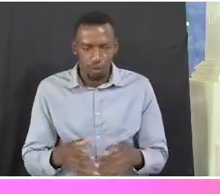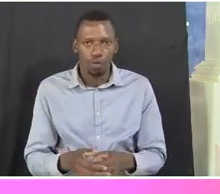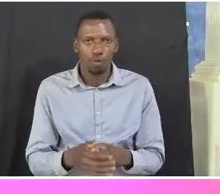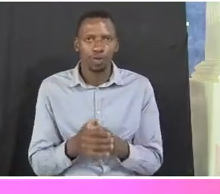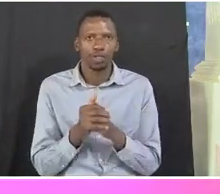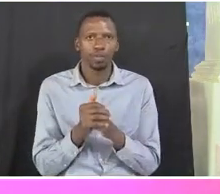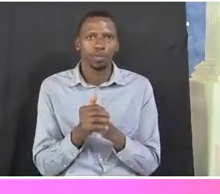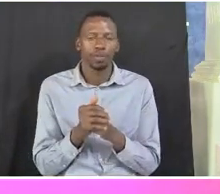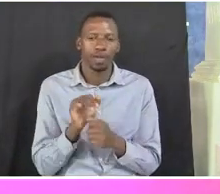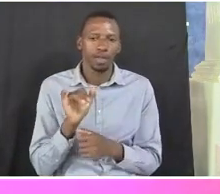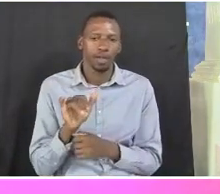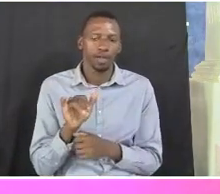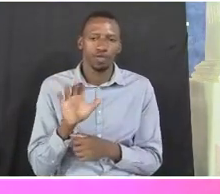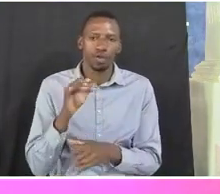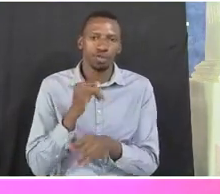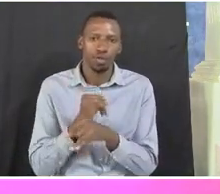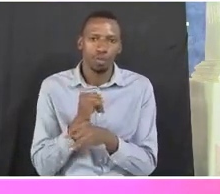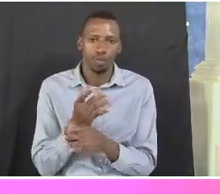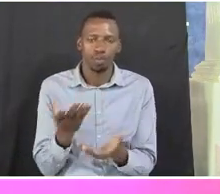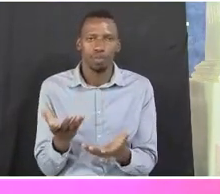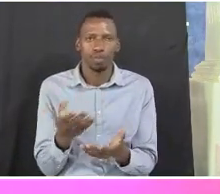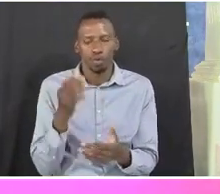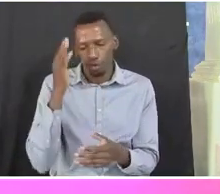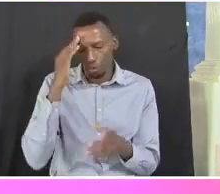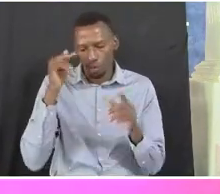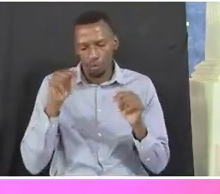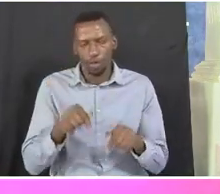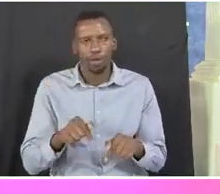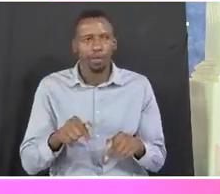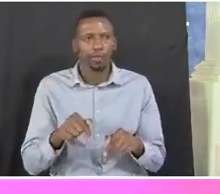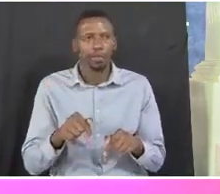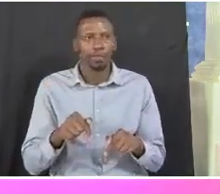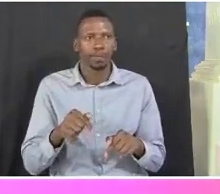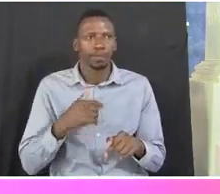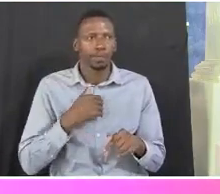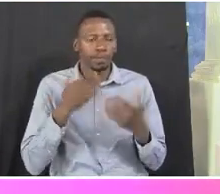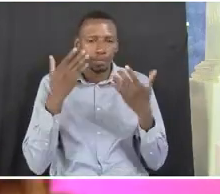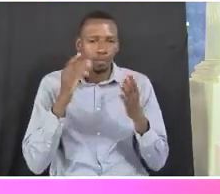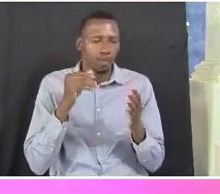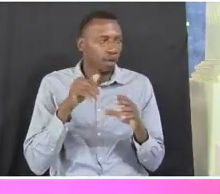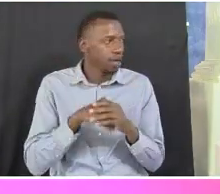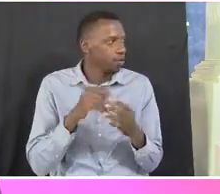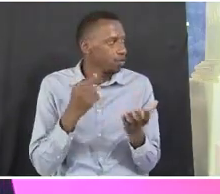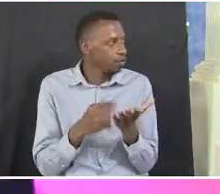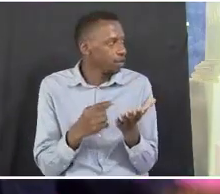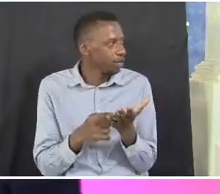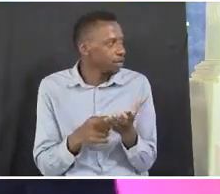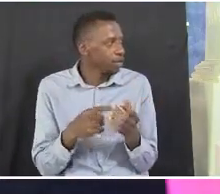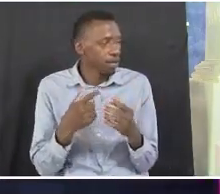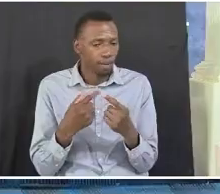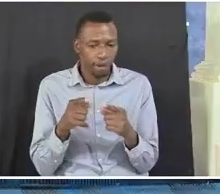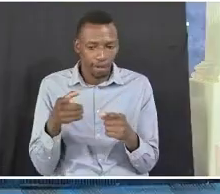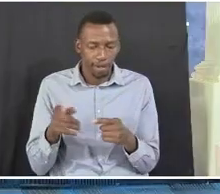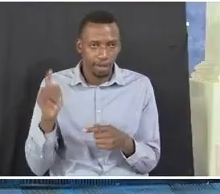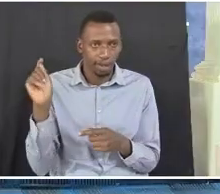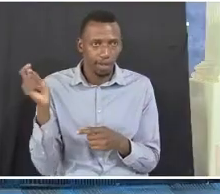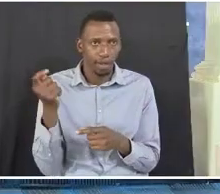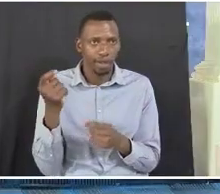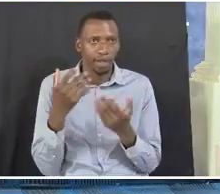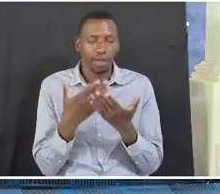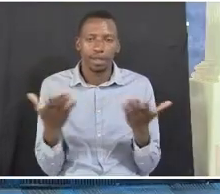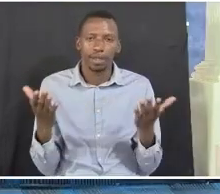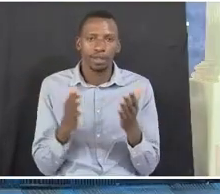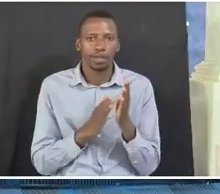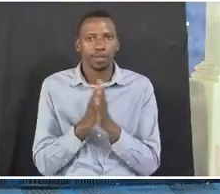notch career. You know, today, I don't know in Uganda, but here in Kenya, things are